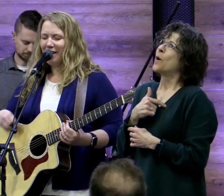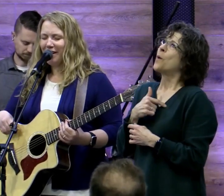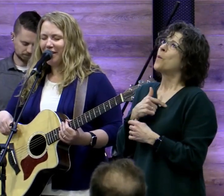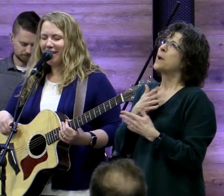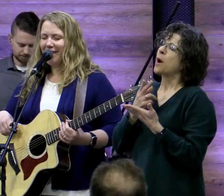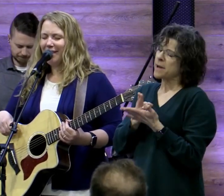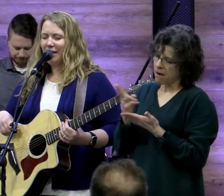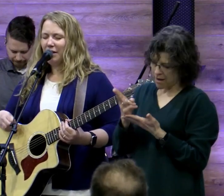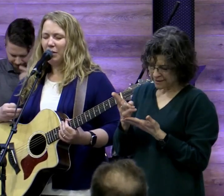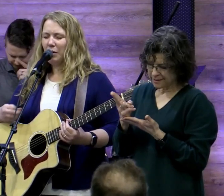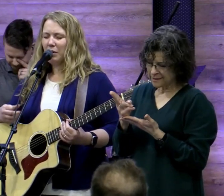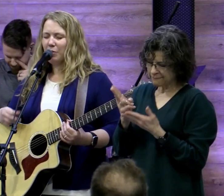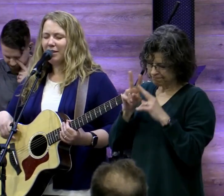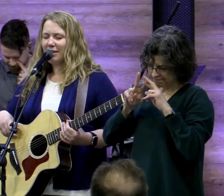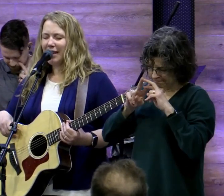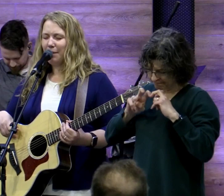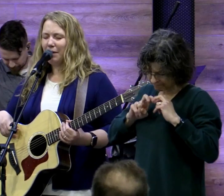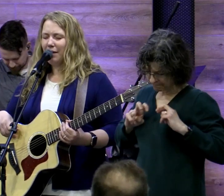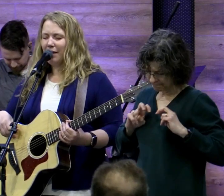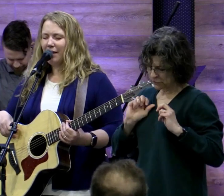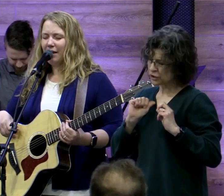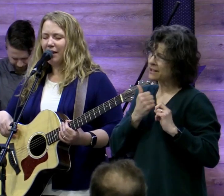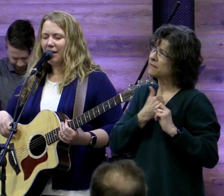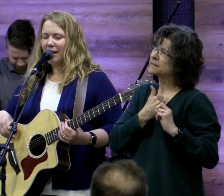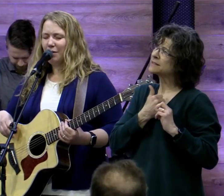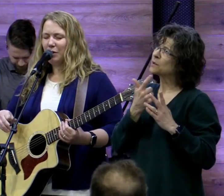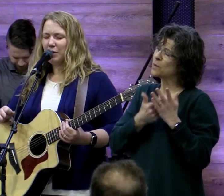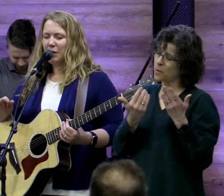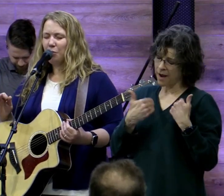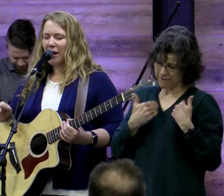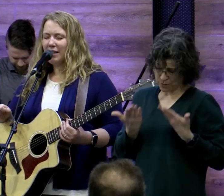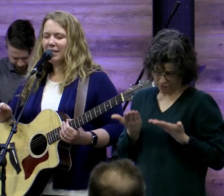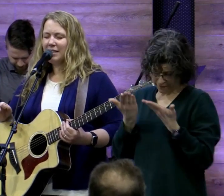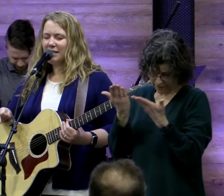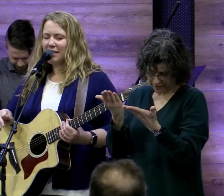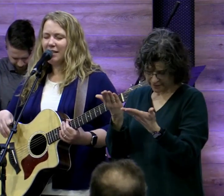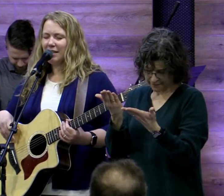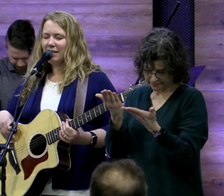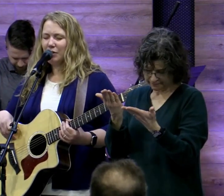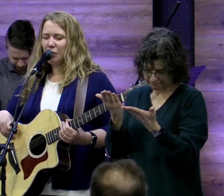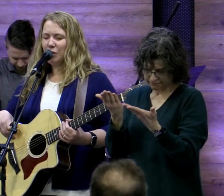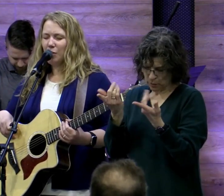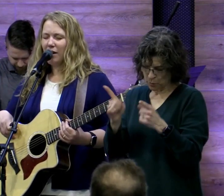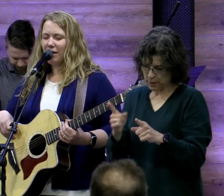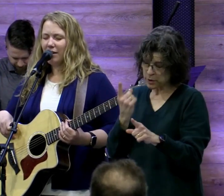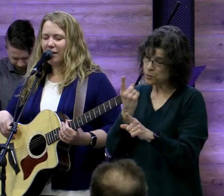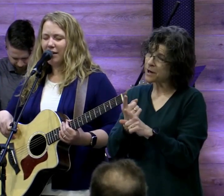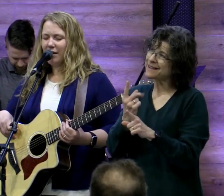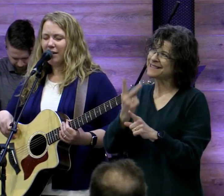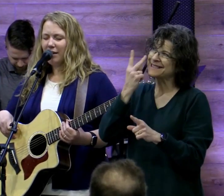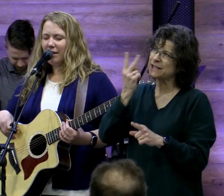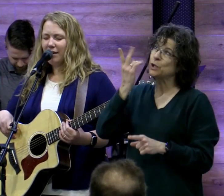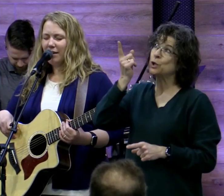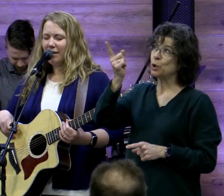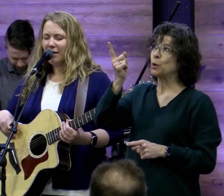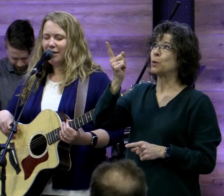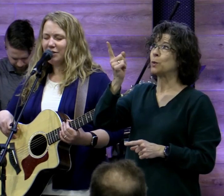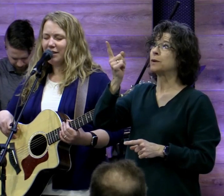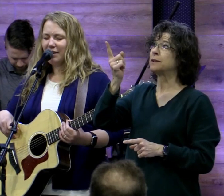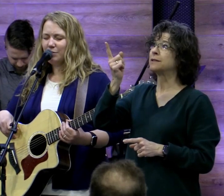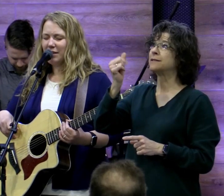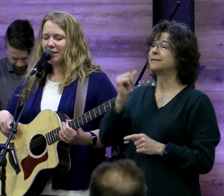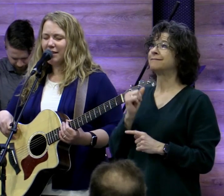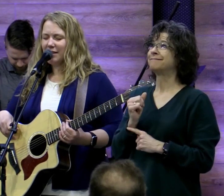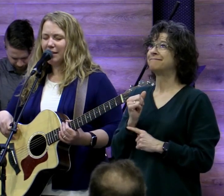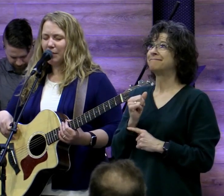we are, what we bring to the table, and when we rightly see who you are, there's